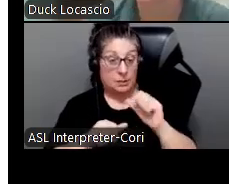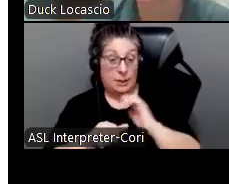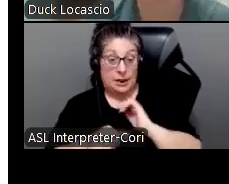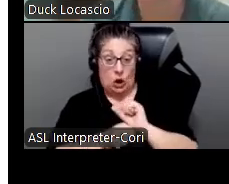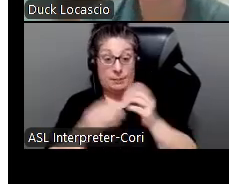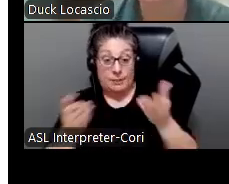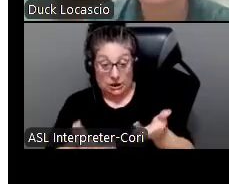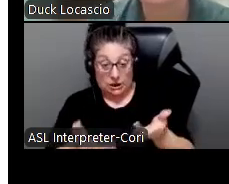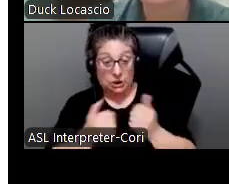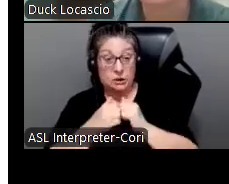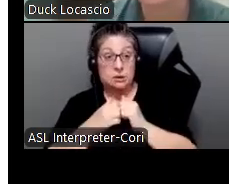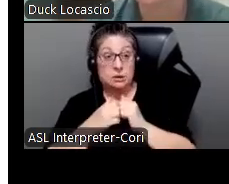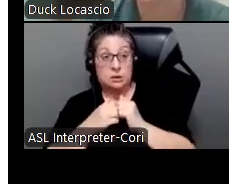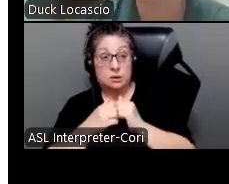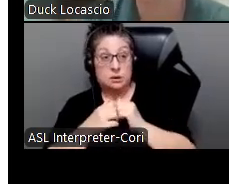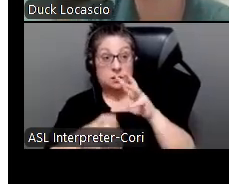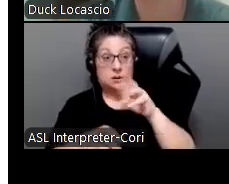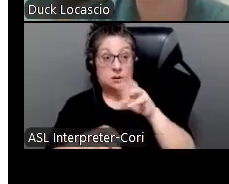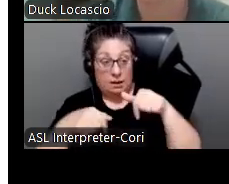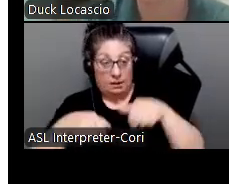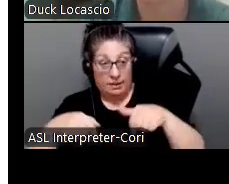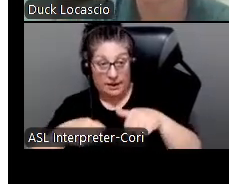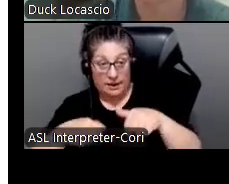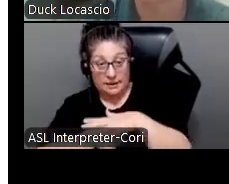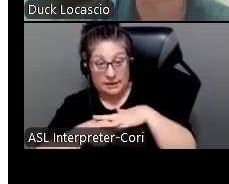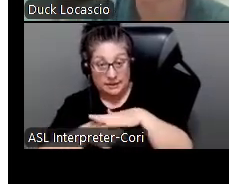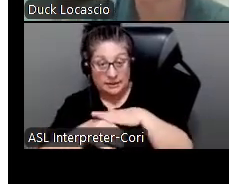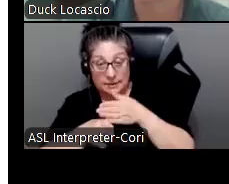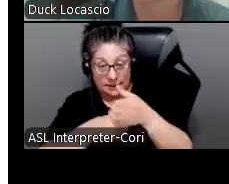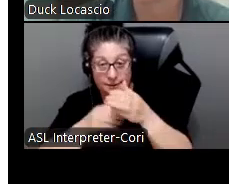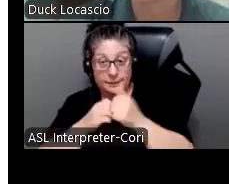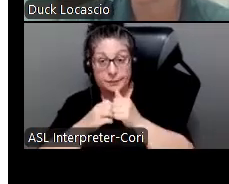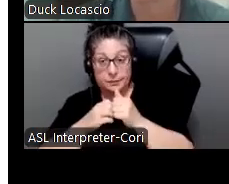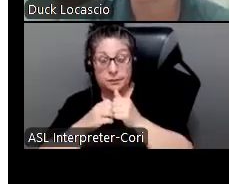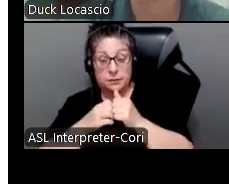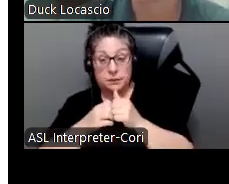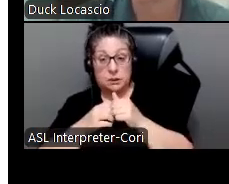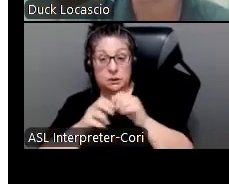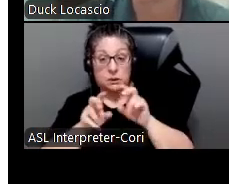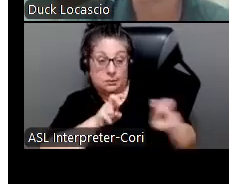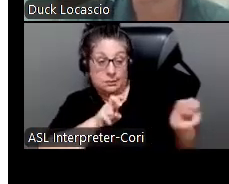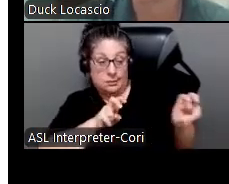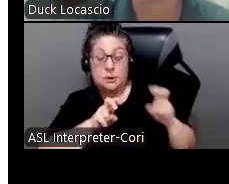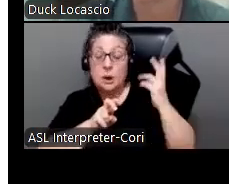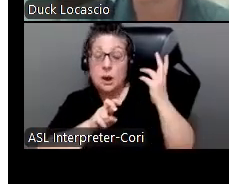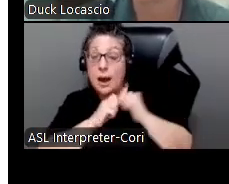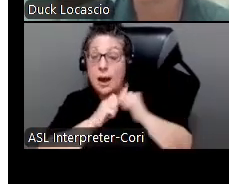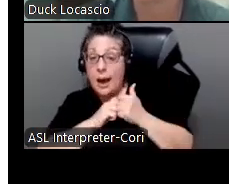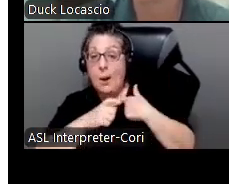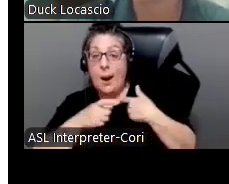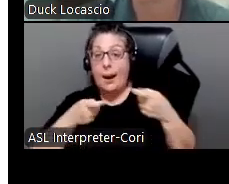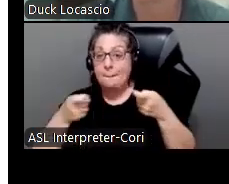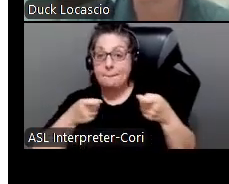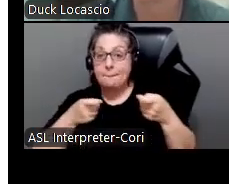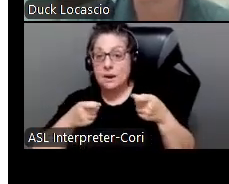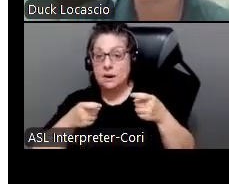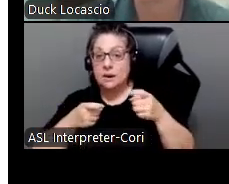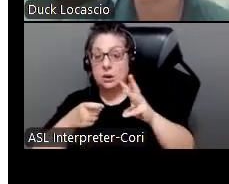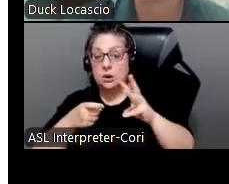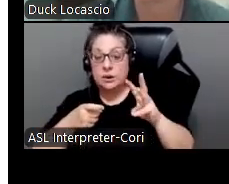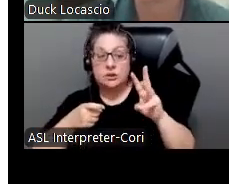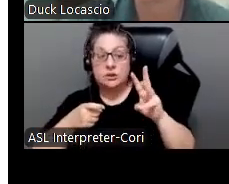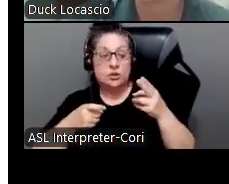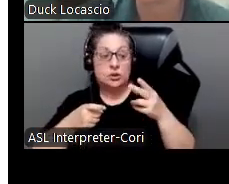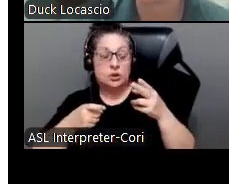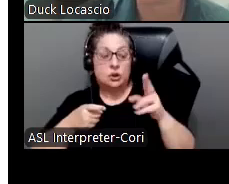here, which is what landed me in this square on your panel member team, I manage the West Eugene